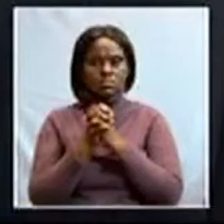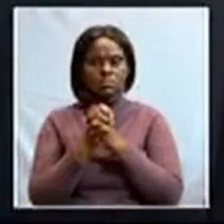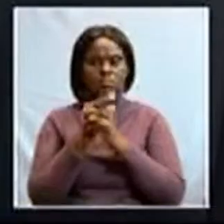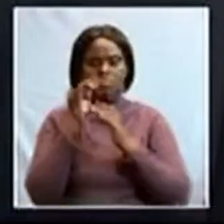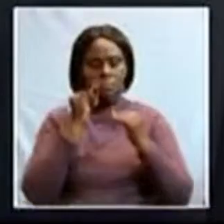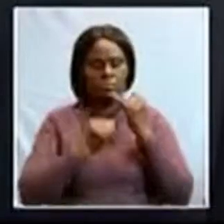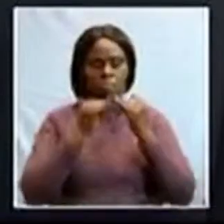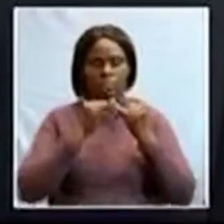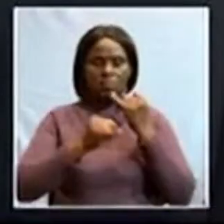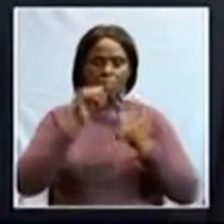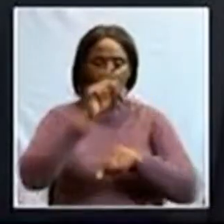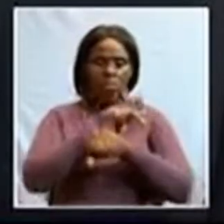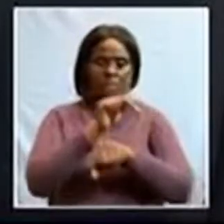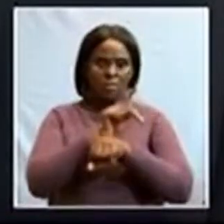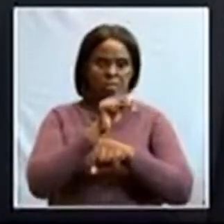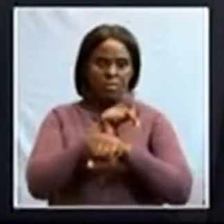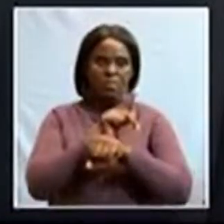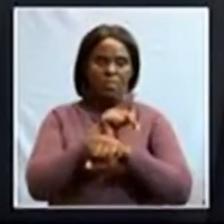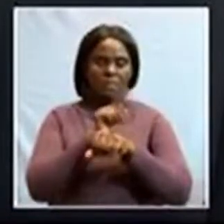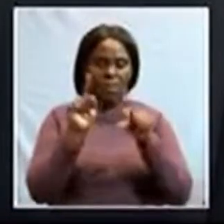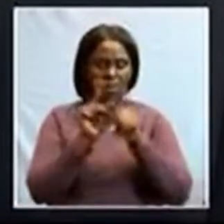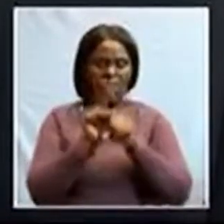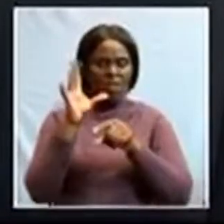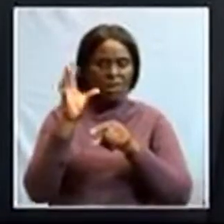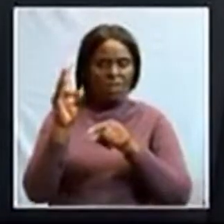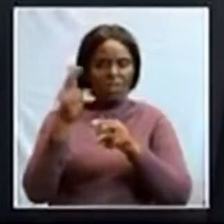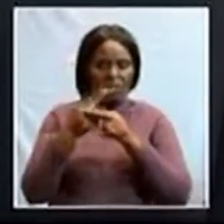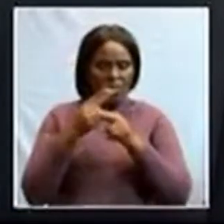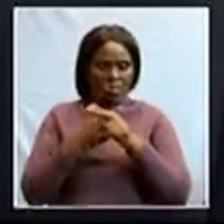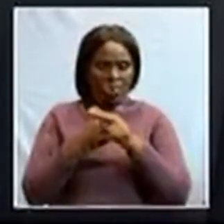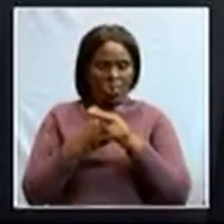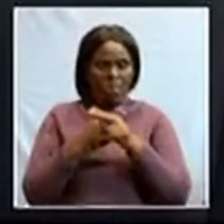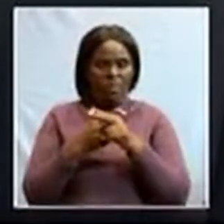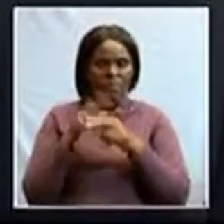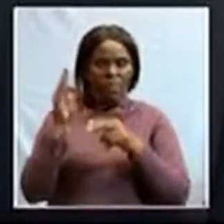completed the project 7 months